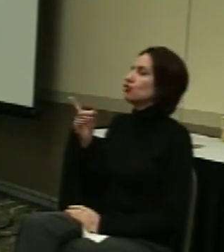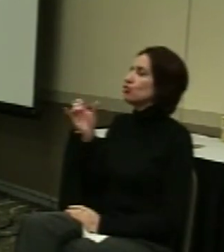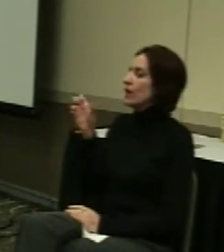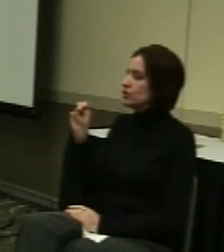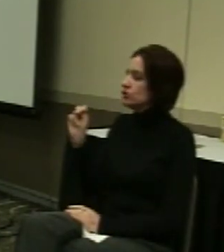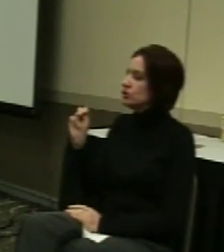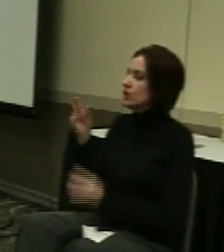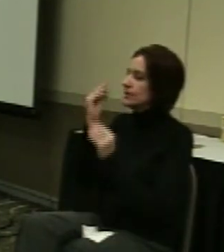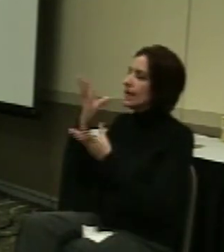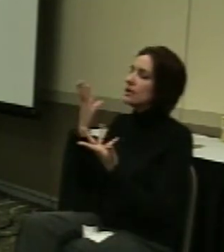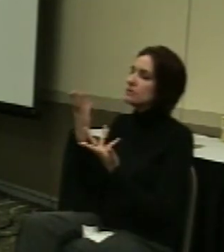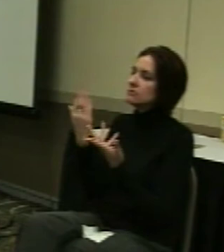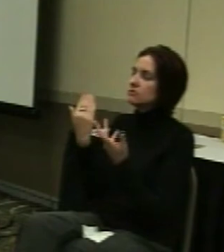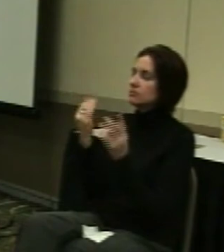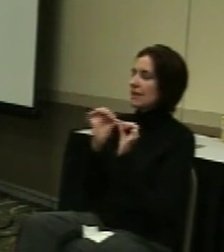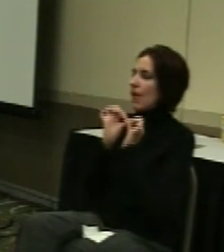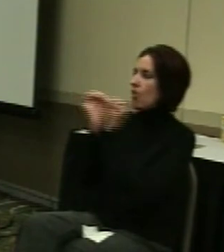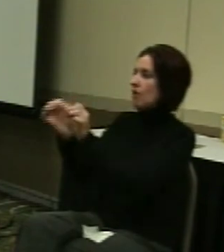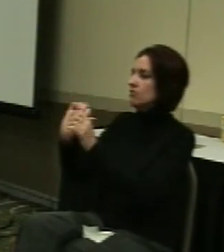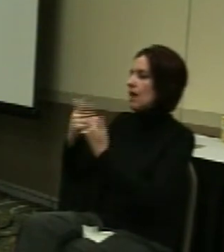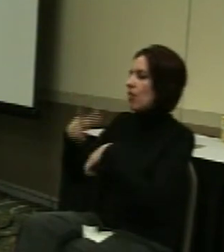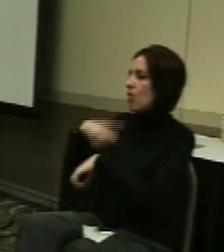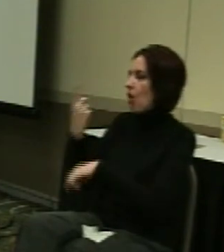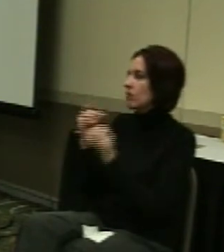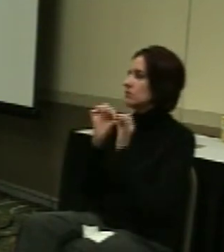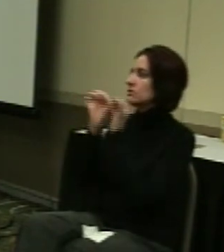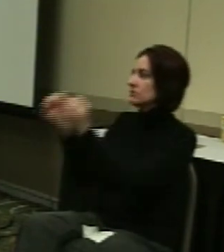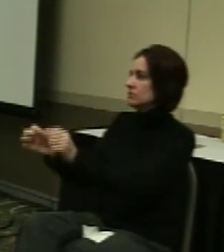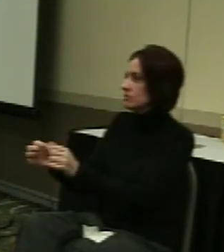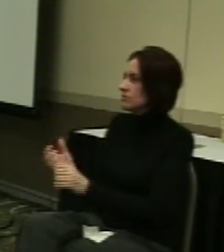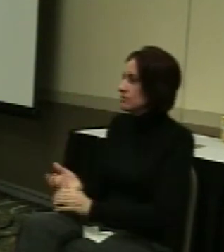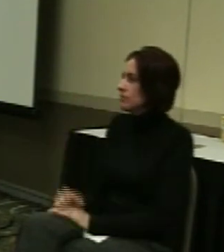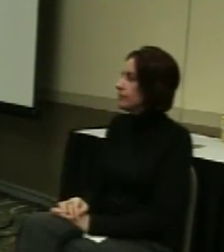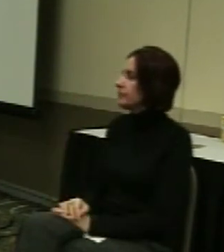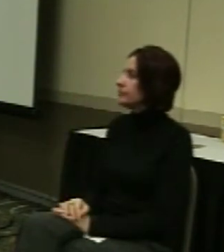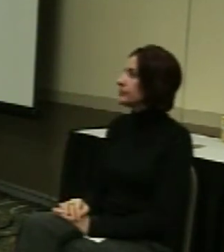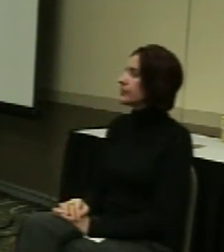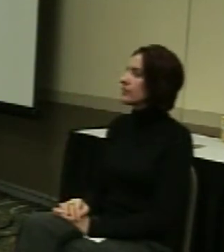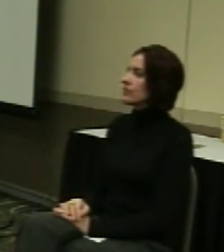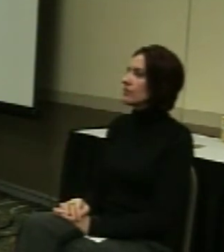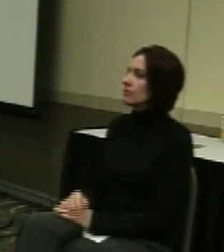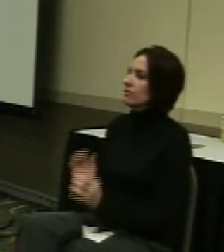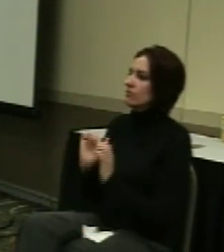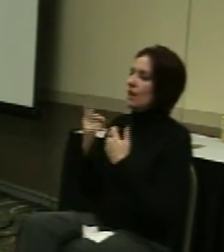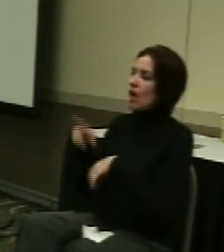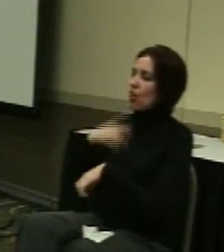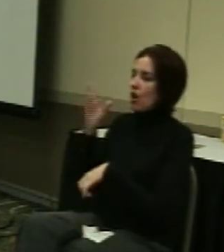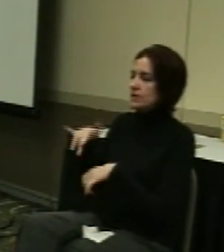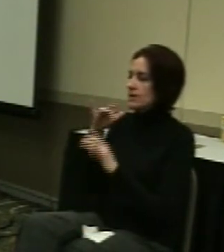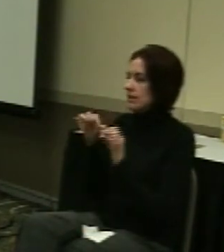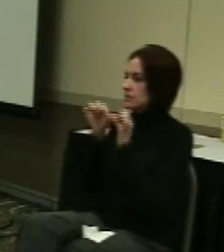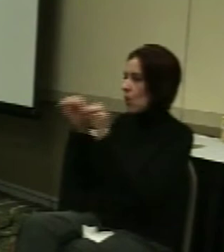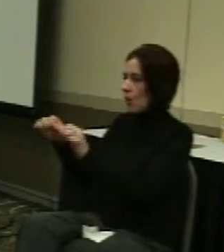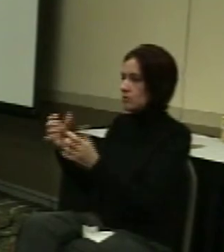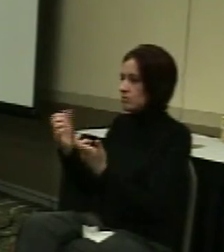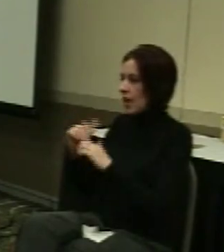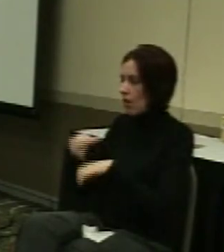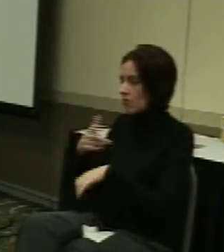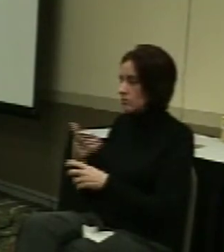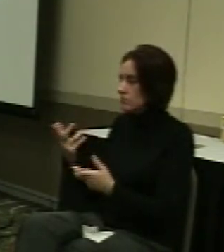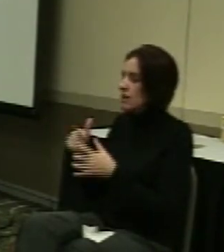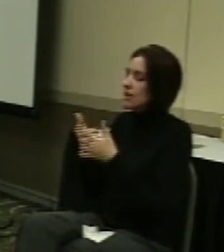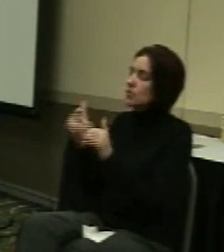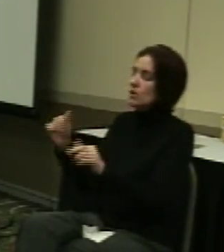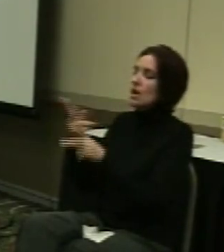child is engaged in something, how long they're doing, the length of time the child is engaged in a task. And then you can